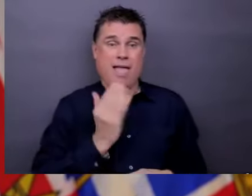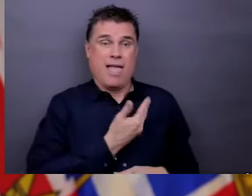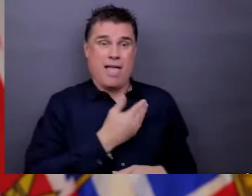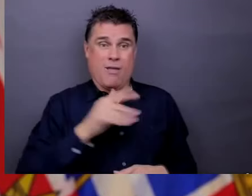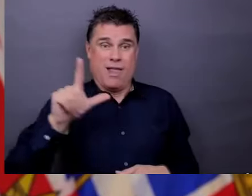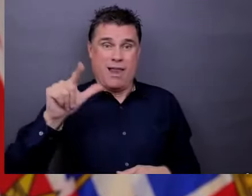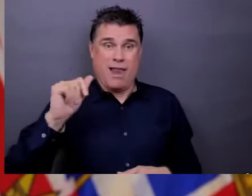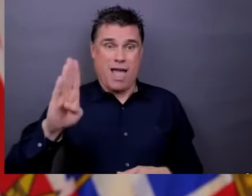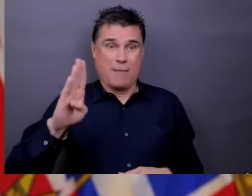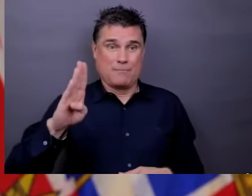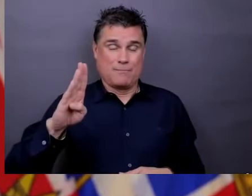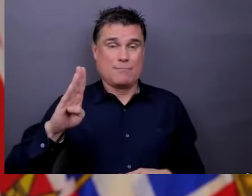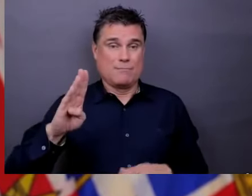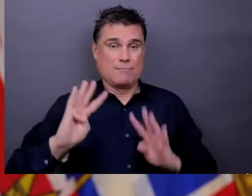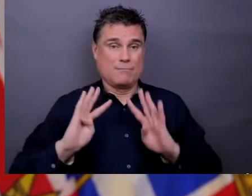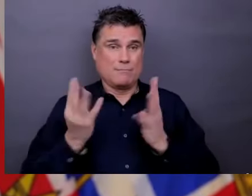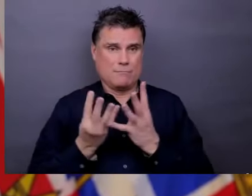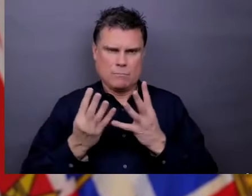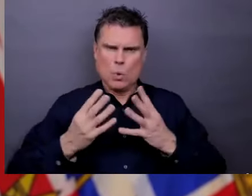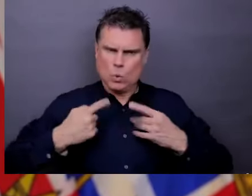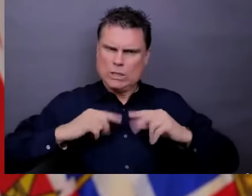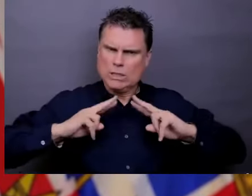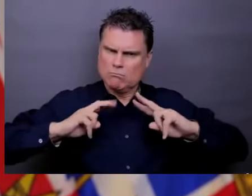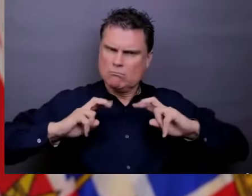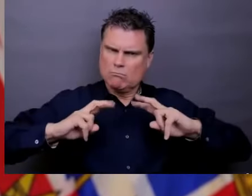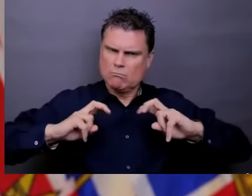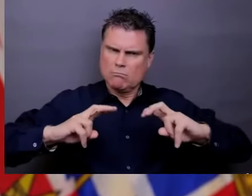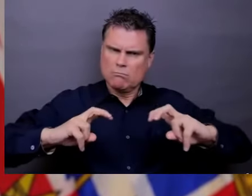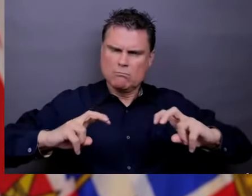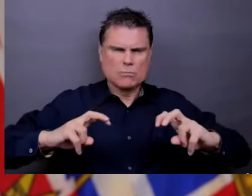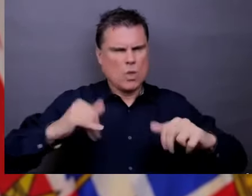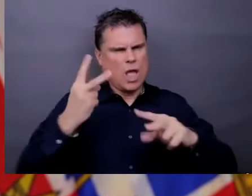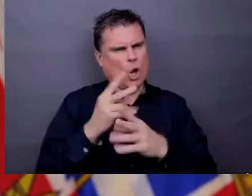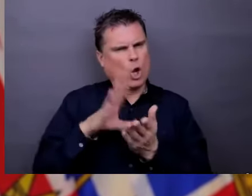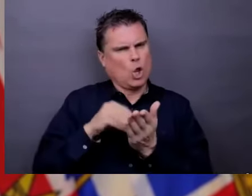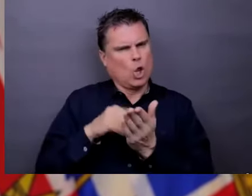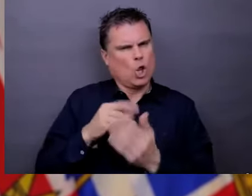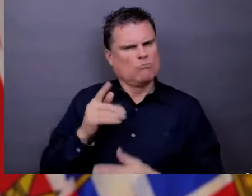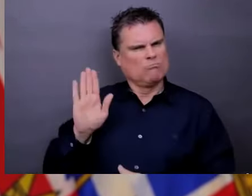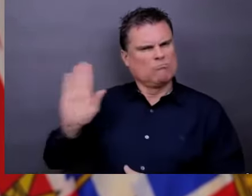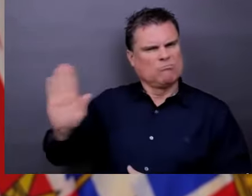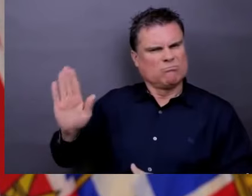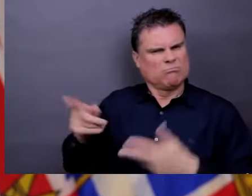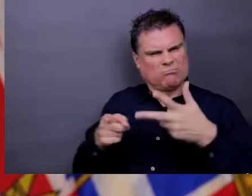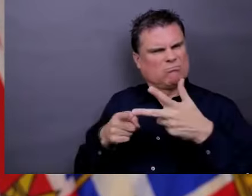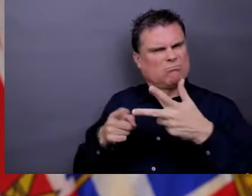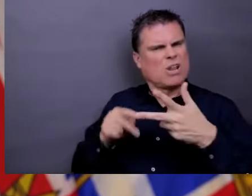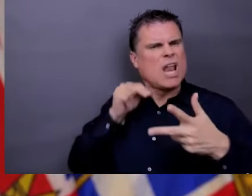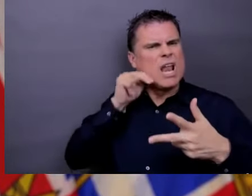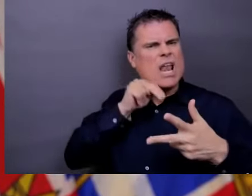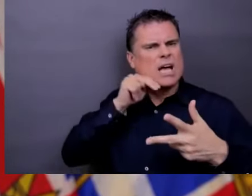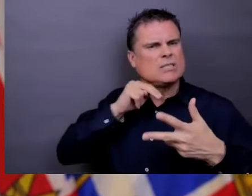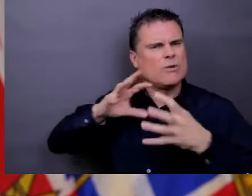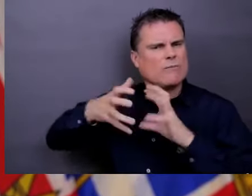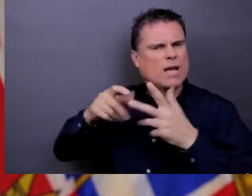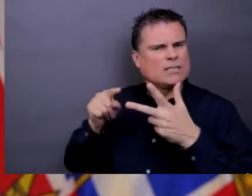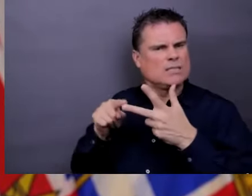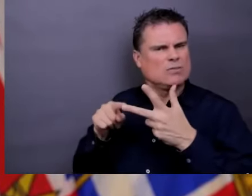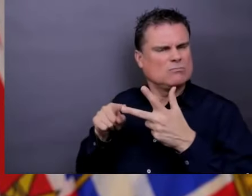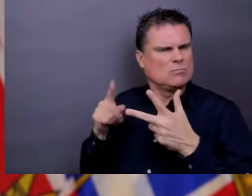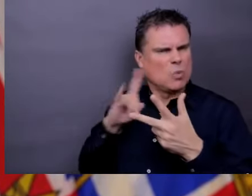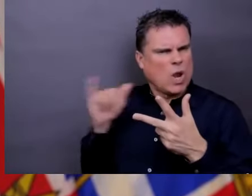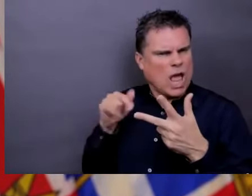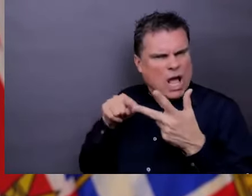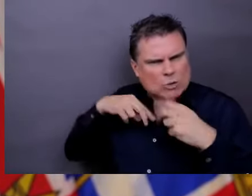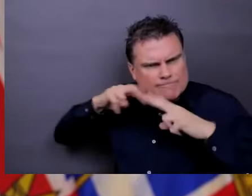of the virus or that variant increased ability to transmit, cause more severe disease or be more